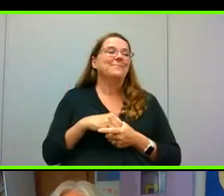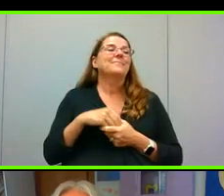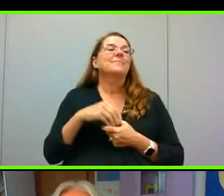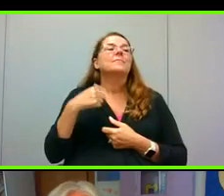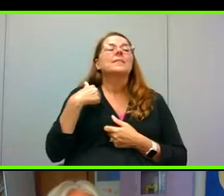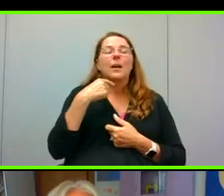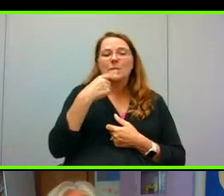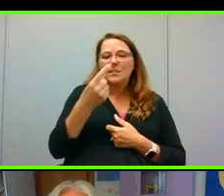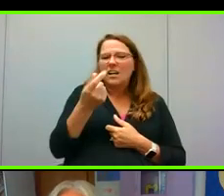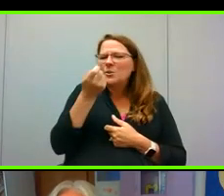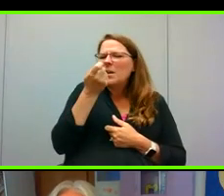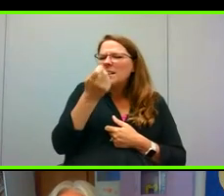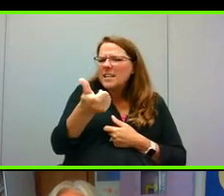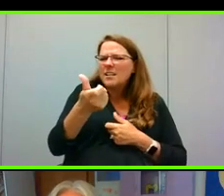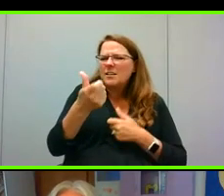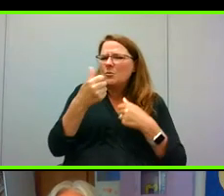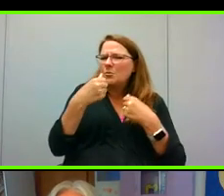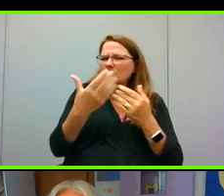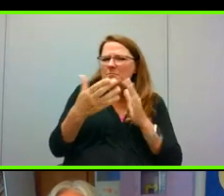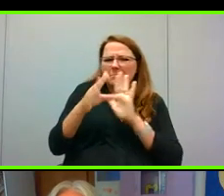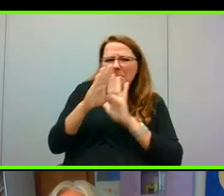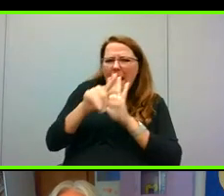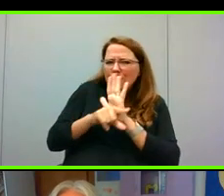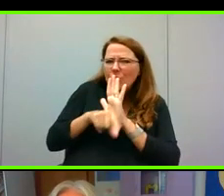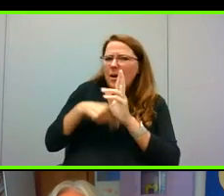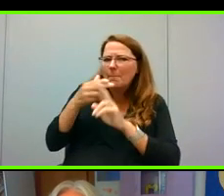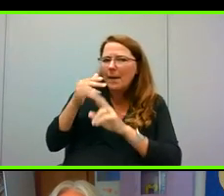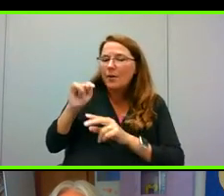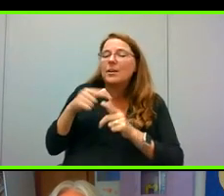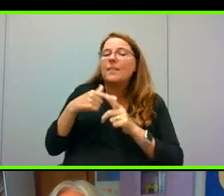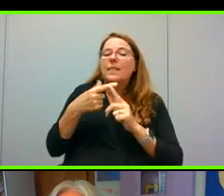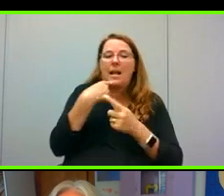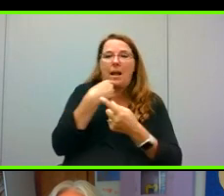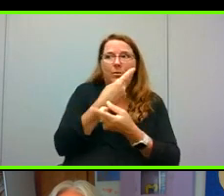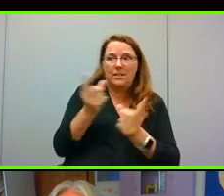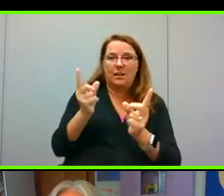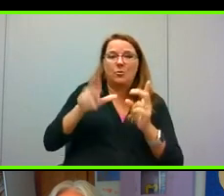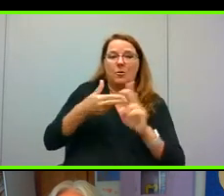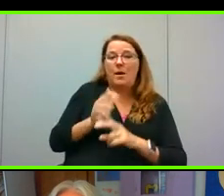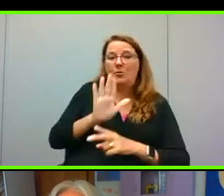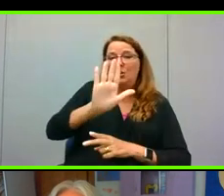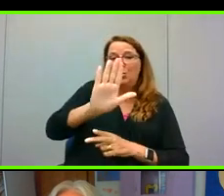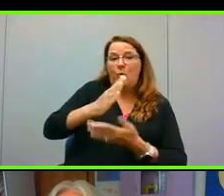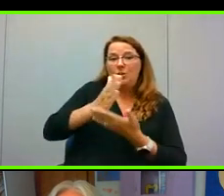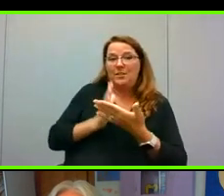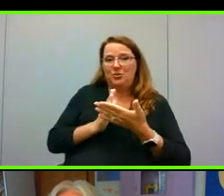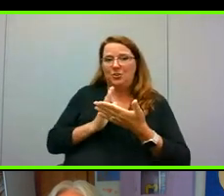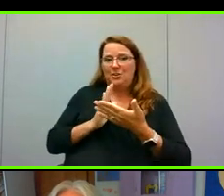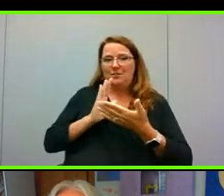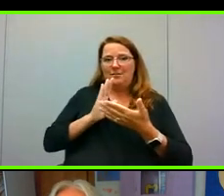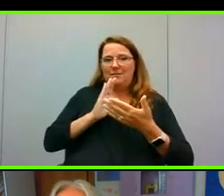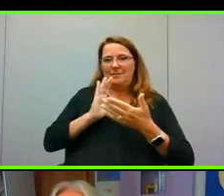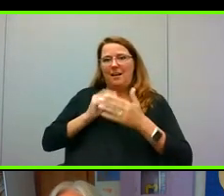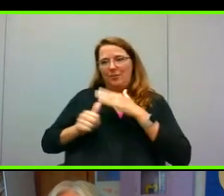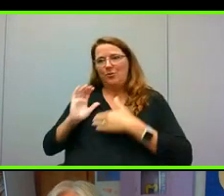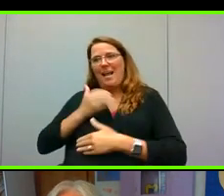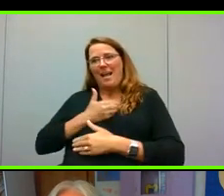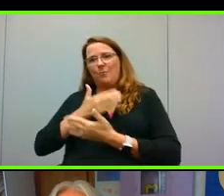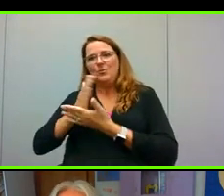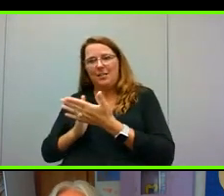little bit, just give you a little quick background on it, and then I'm going to tell you all about your section of our section of the Combined State